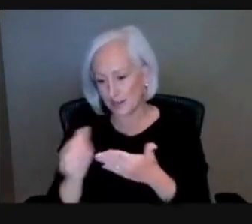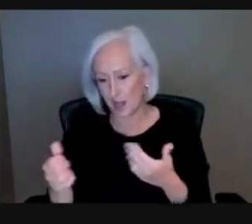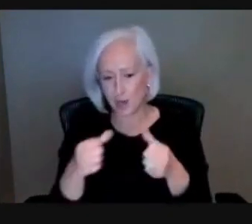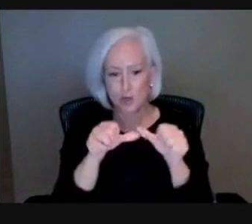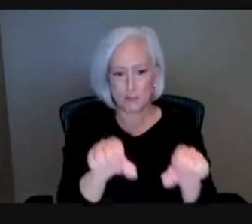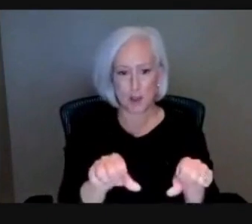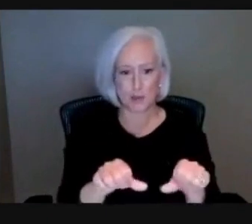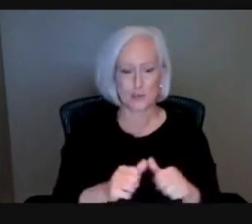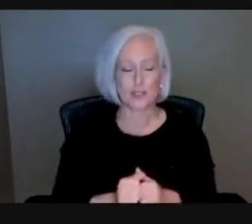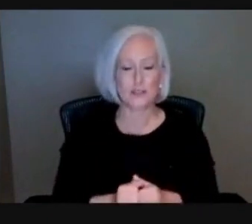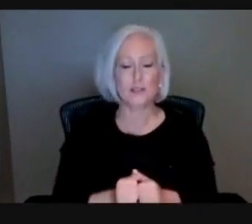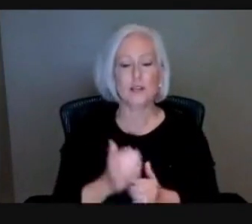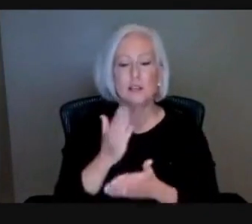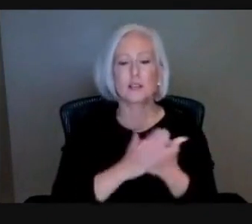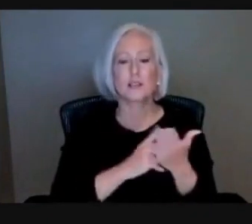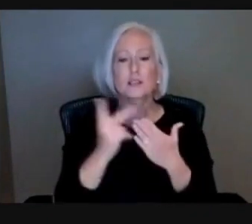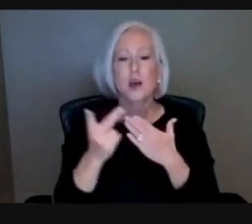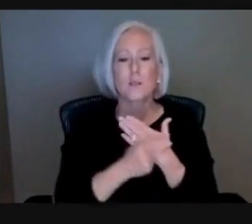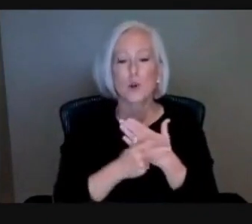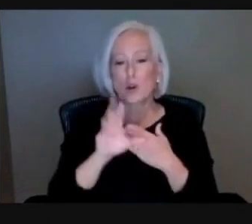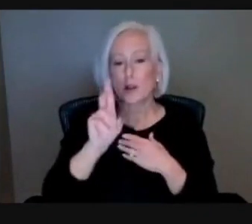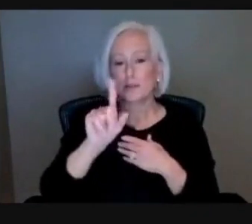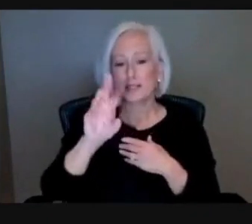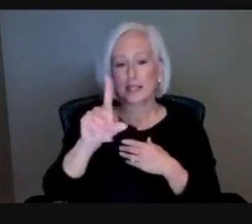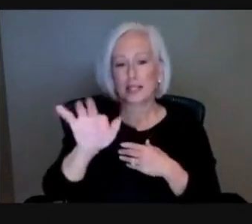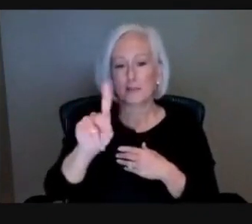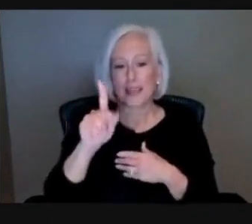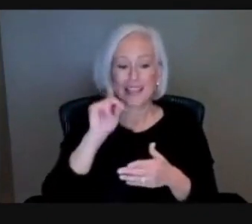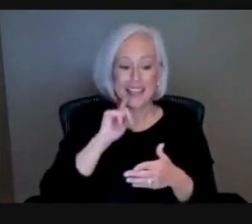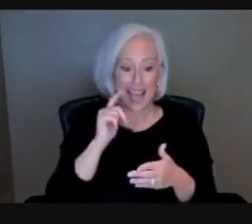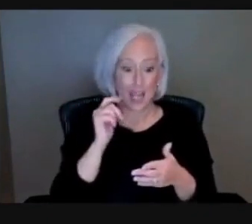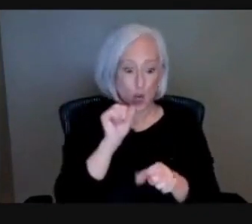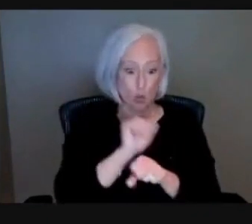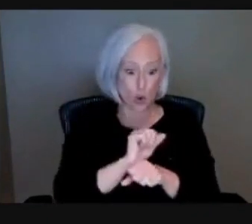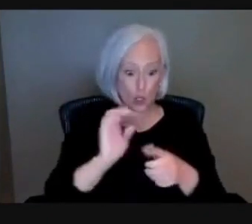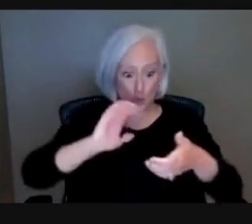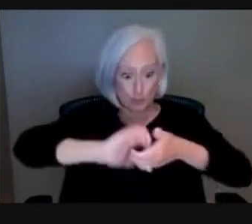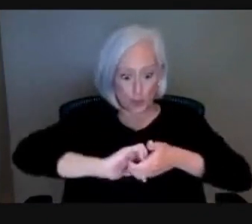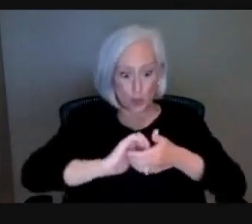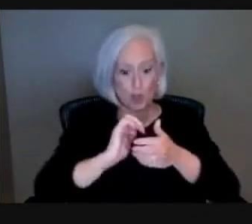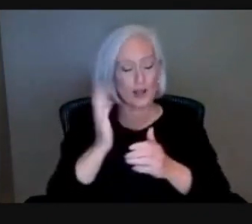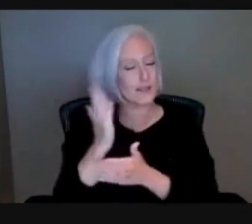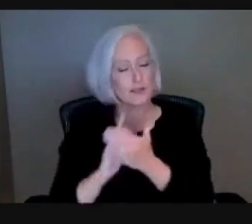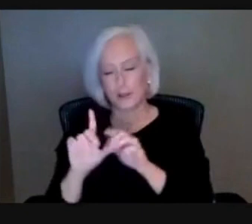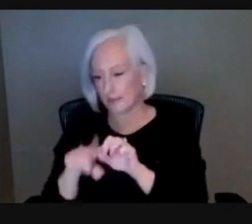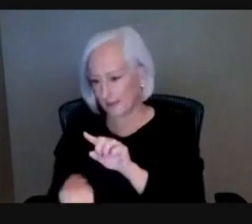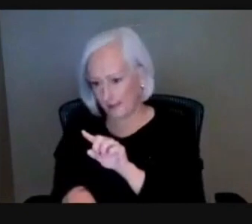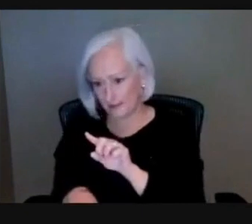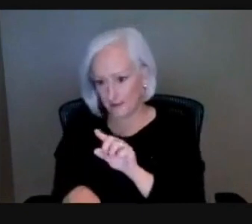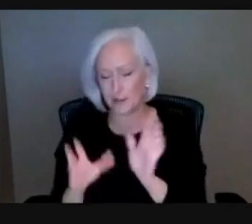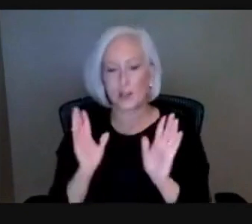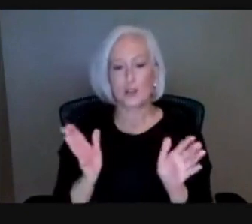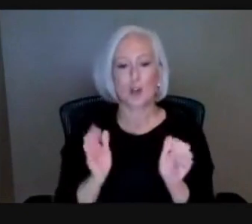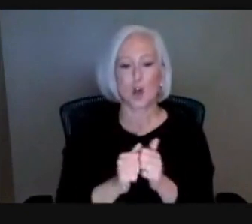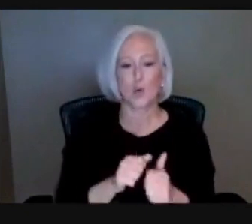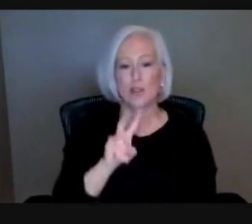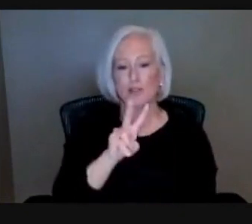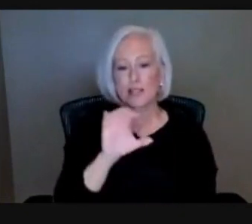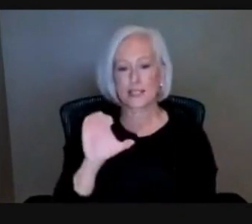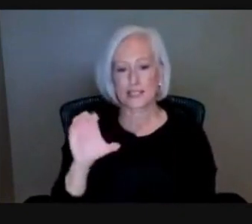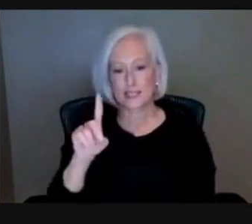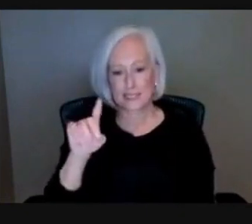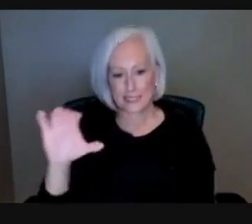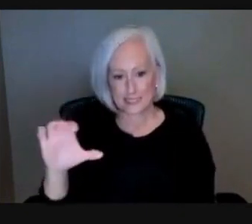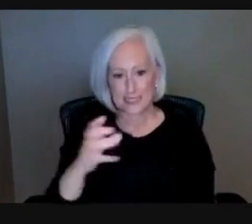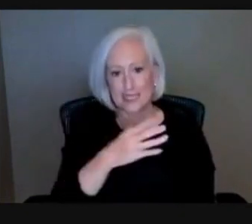these programs Citibank can work with and some of them cannot. Don't forget, talk to your local lender and talk to your